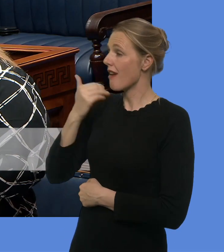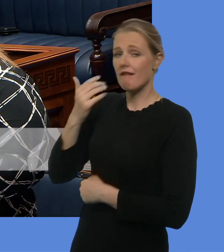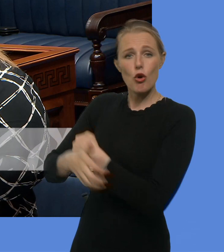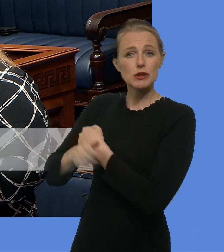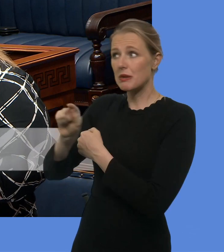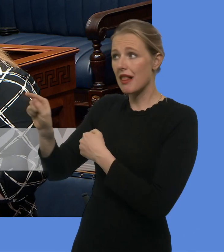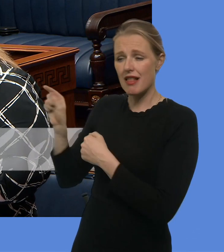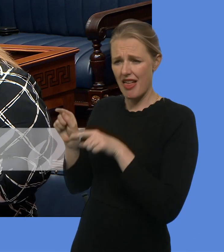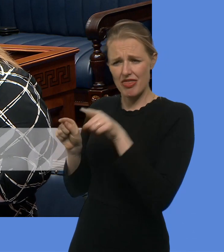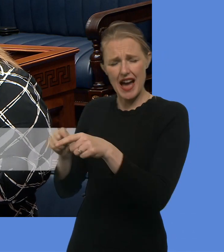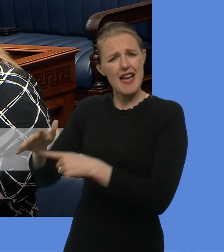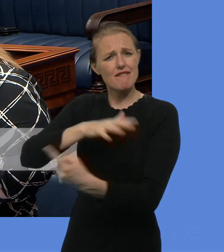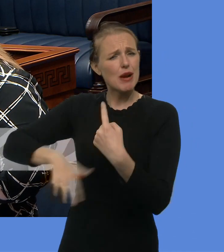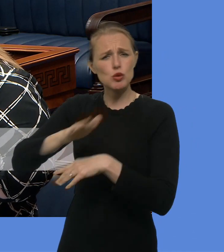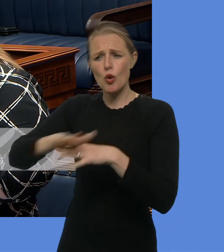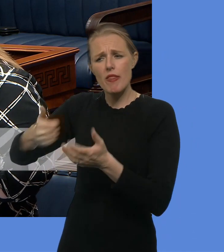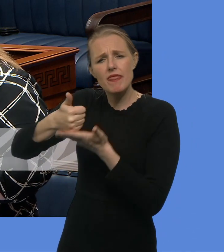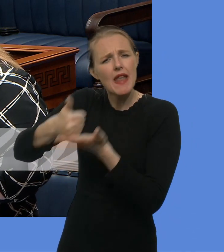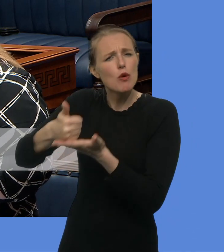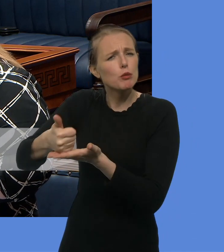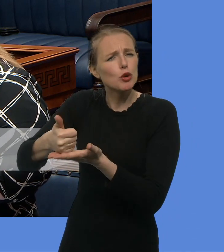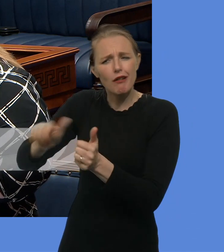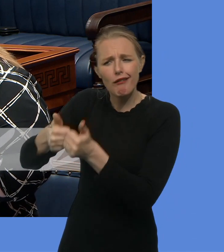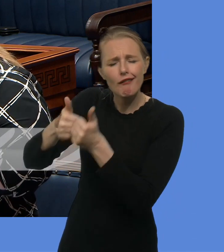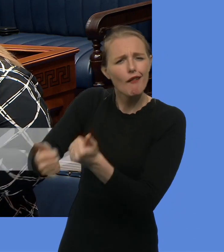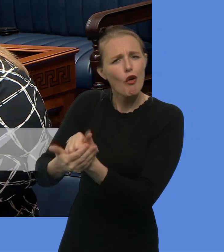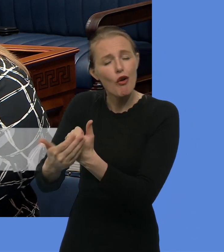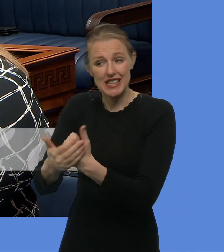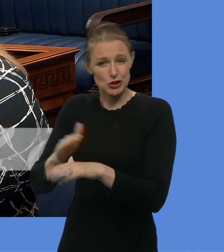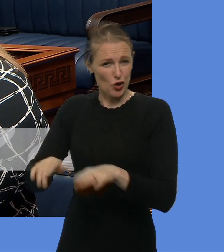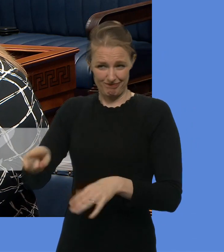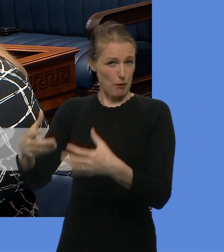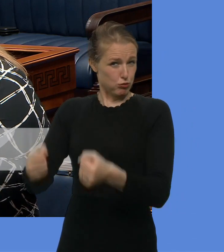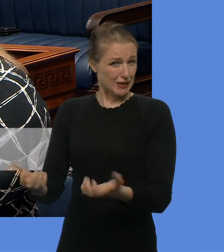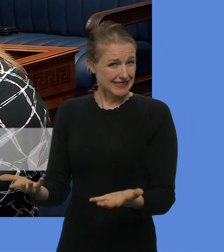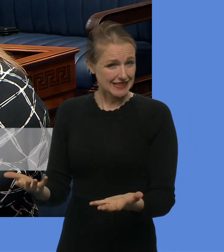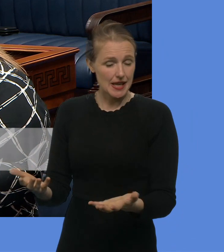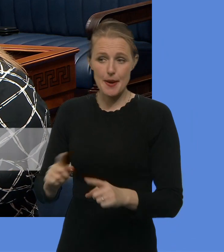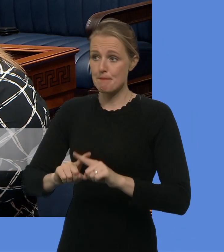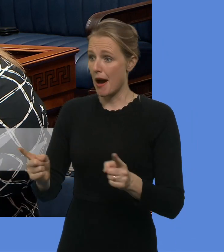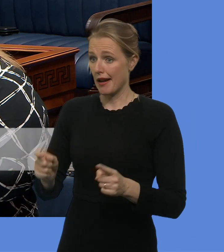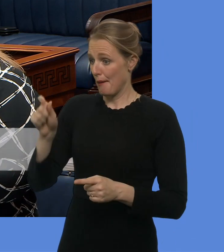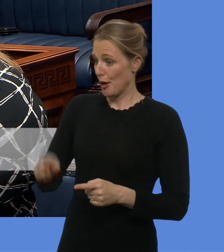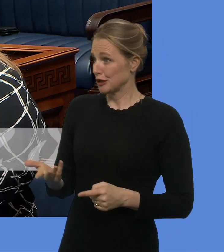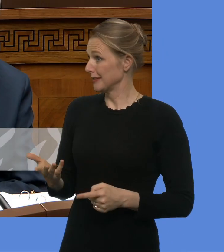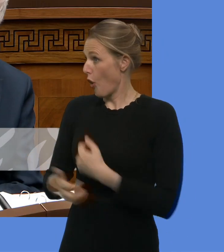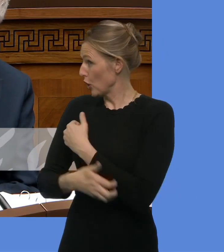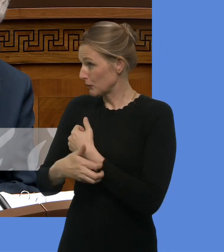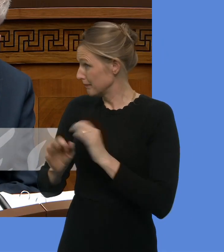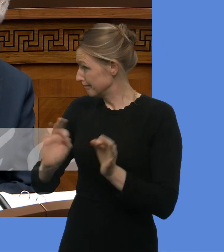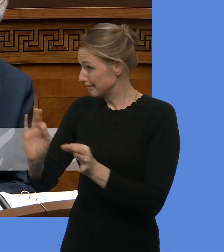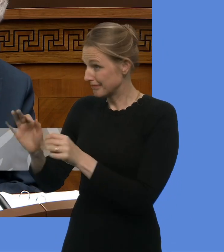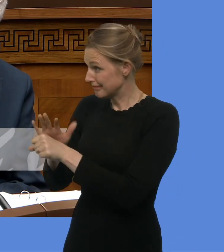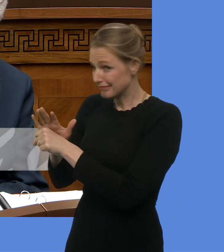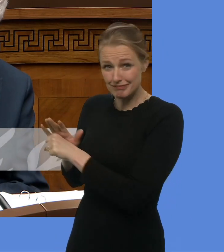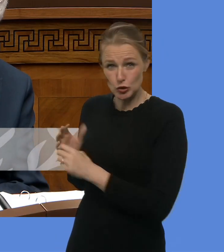a therapeutic environment, it is there for very different purposes. But rather than have people with nowhere to go, they end up in the prison system, and so we have